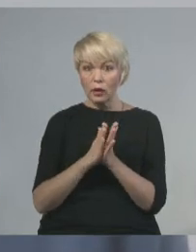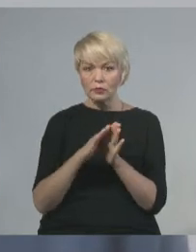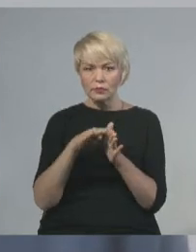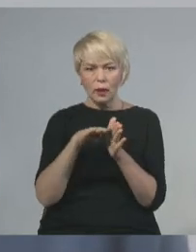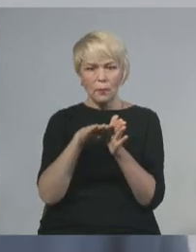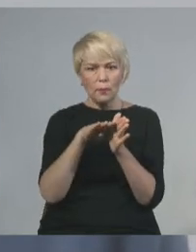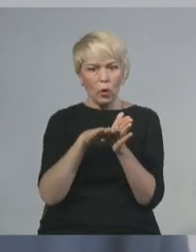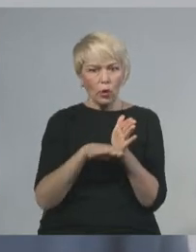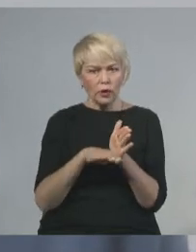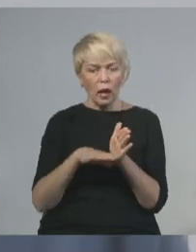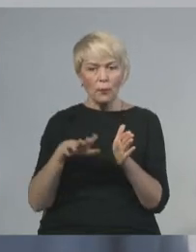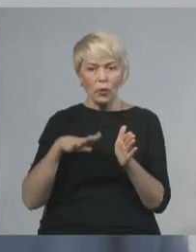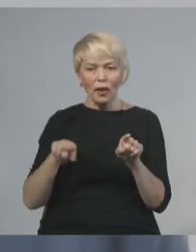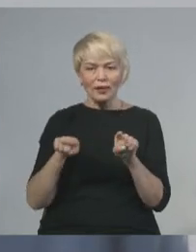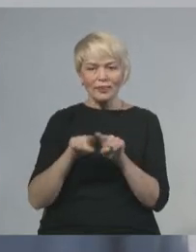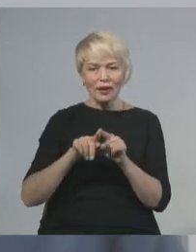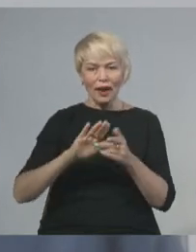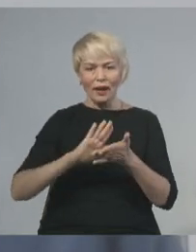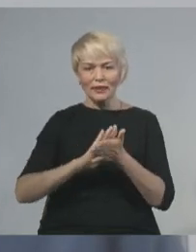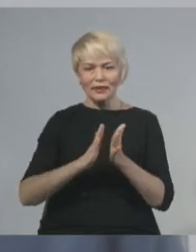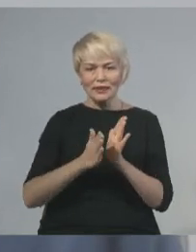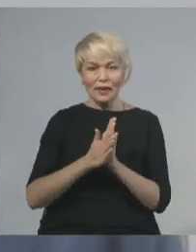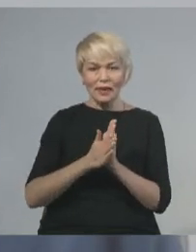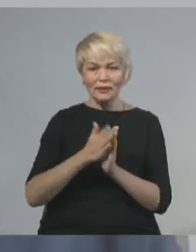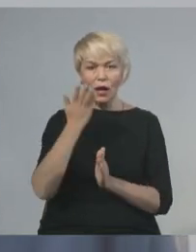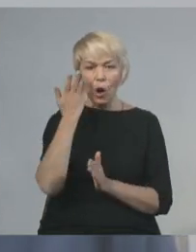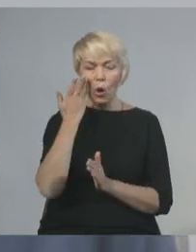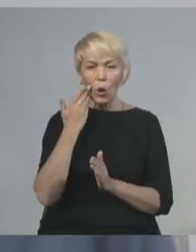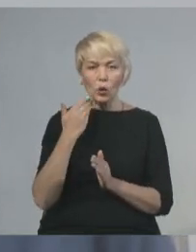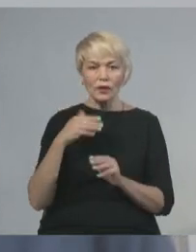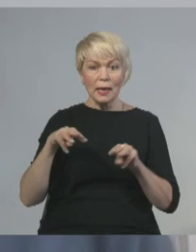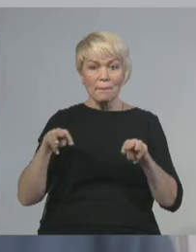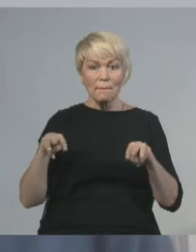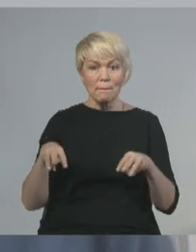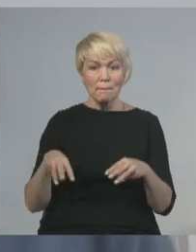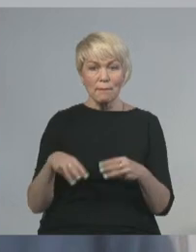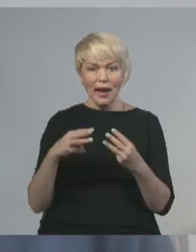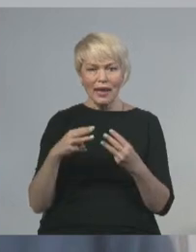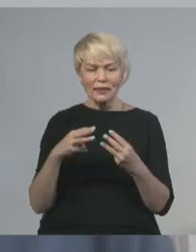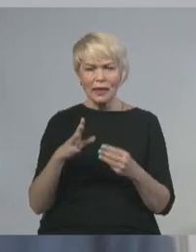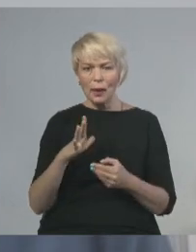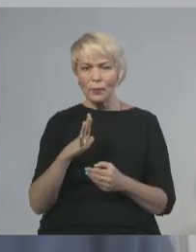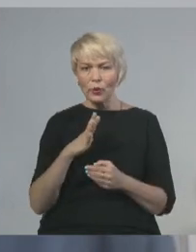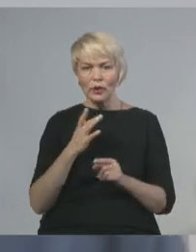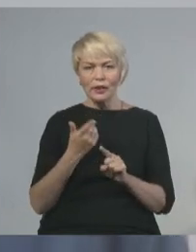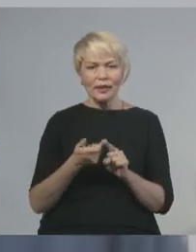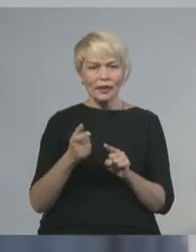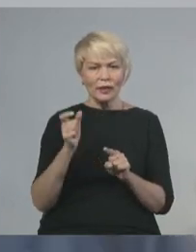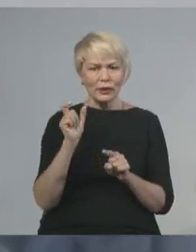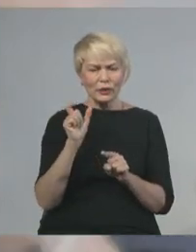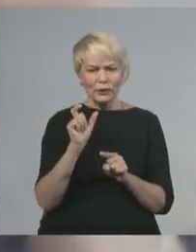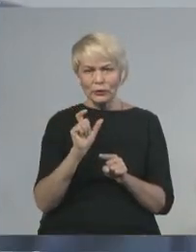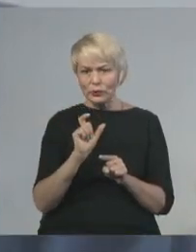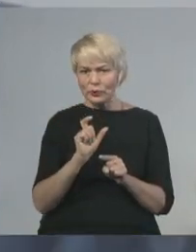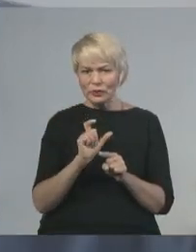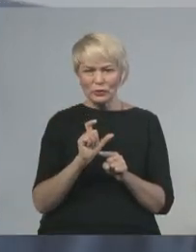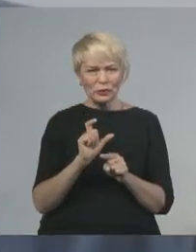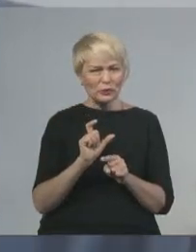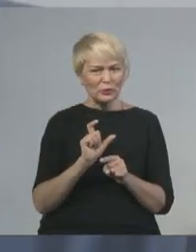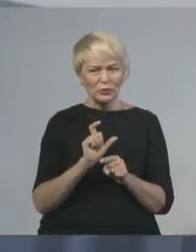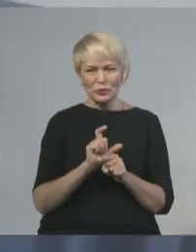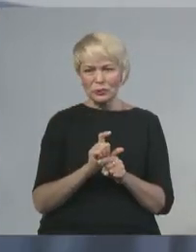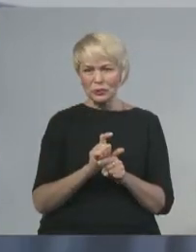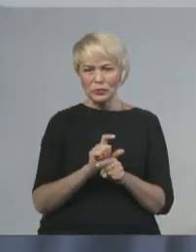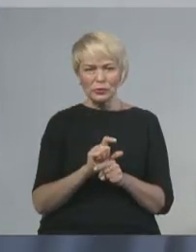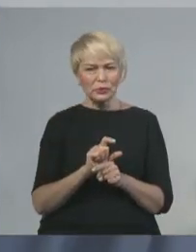where uh media was heavily heavily criticized for spreading the panic it was like all these media you know